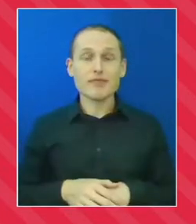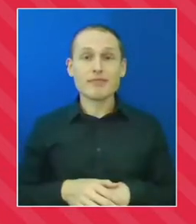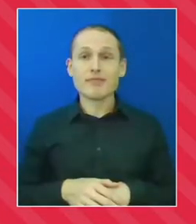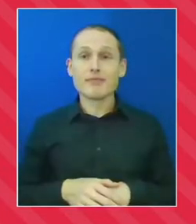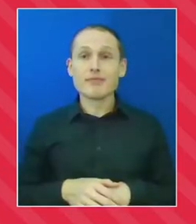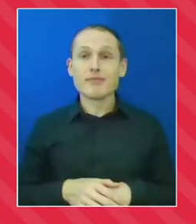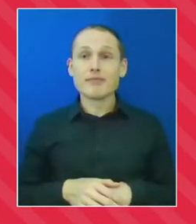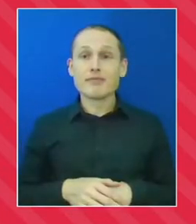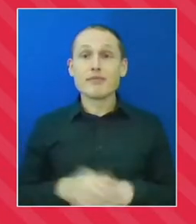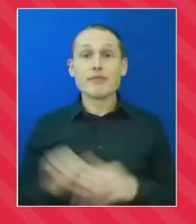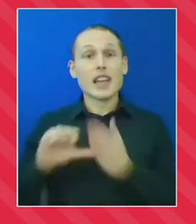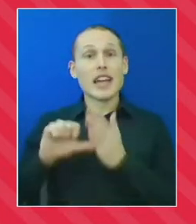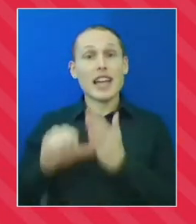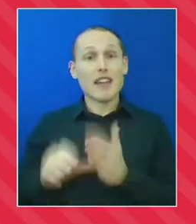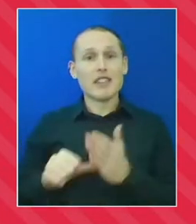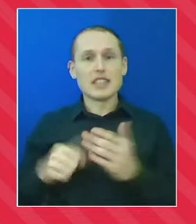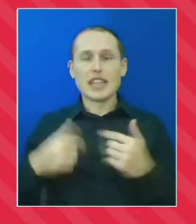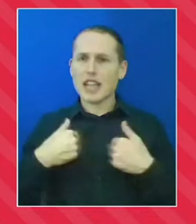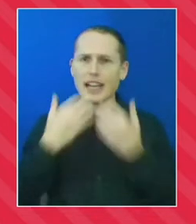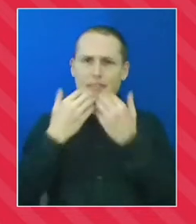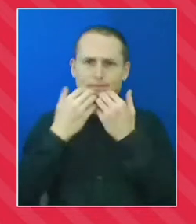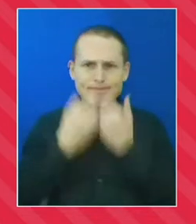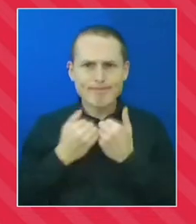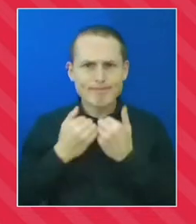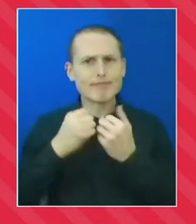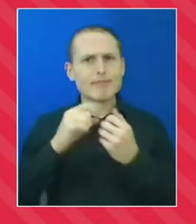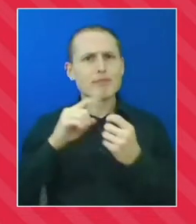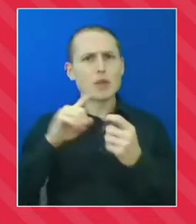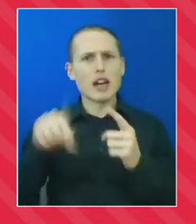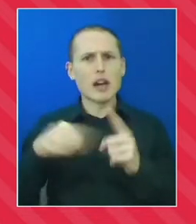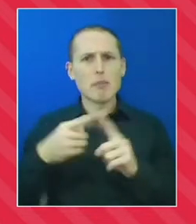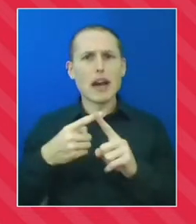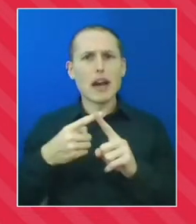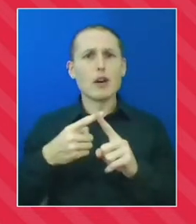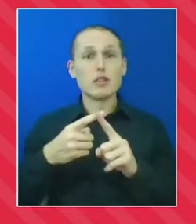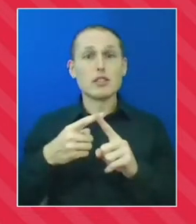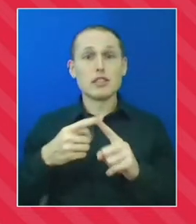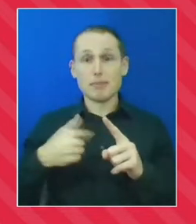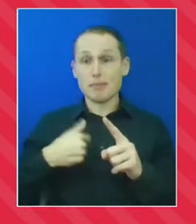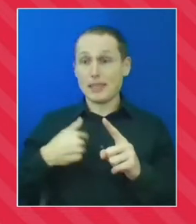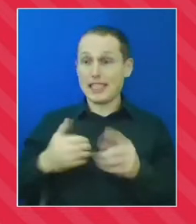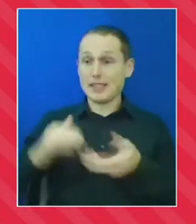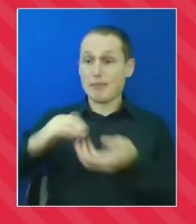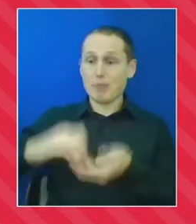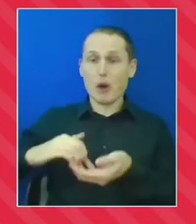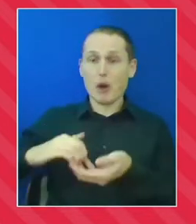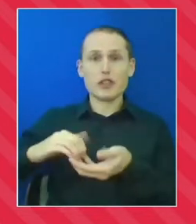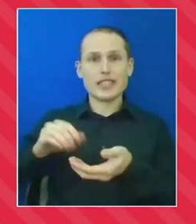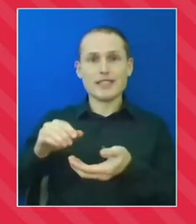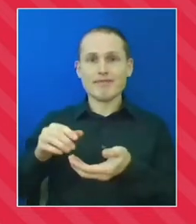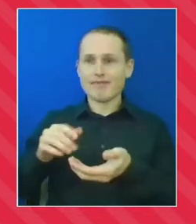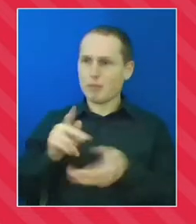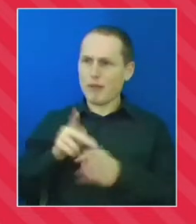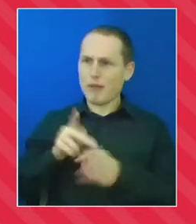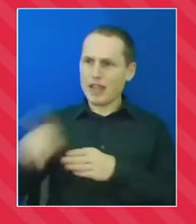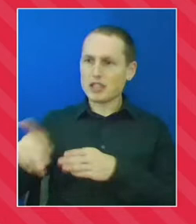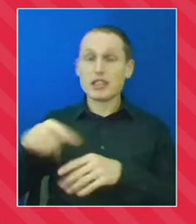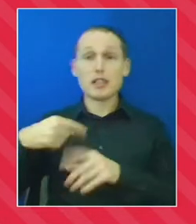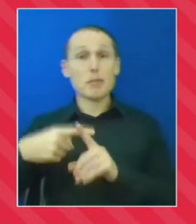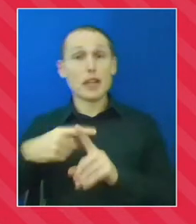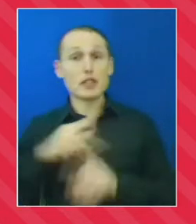I care passionately about these programs as a professional, I also care about them personally because as a child, my family